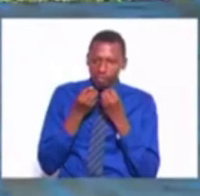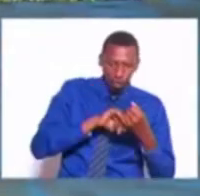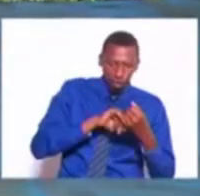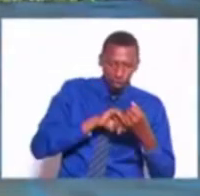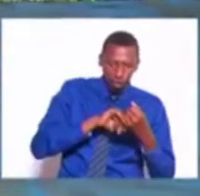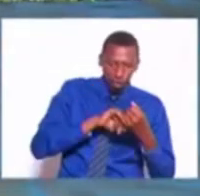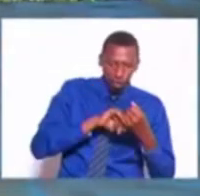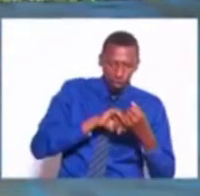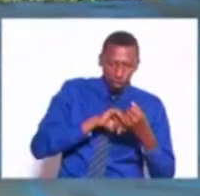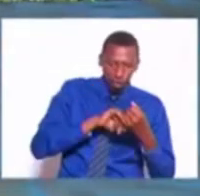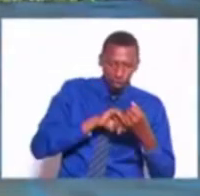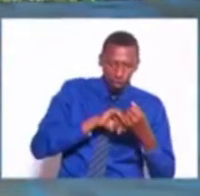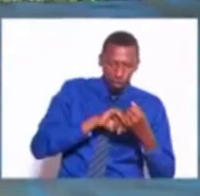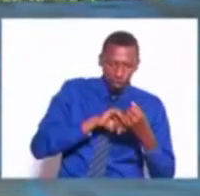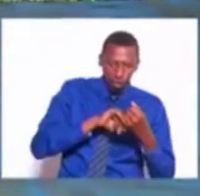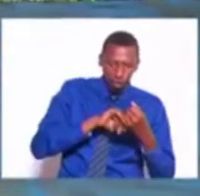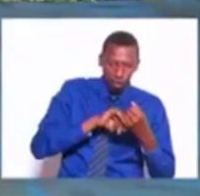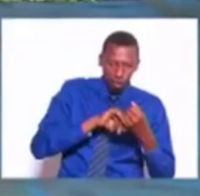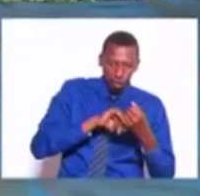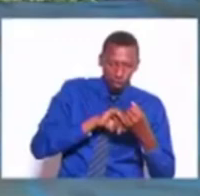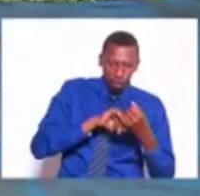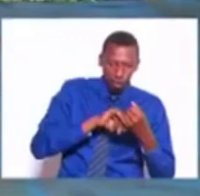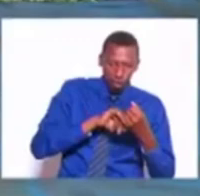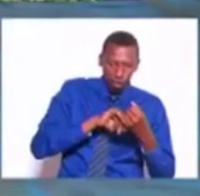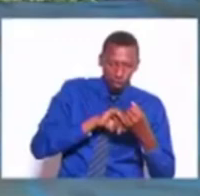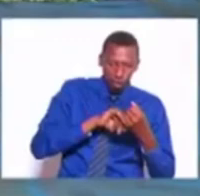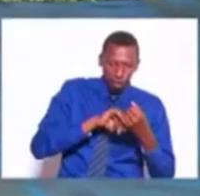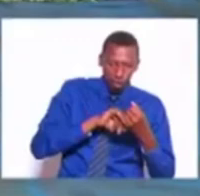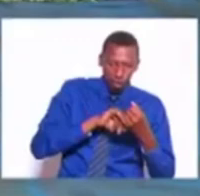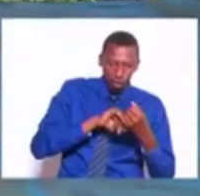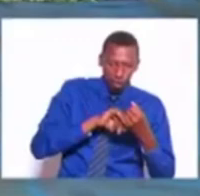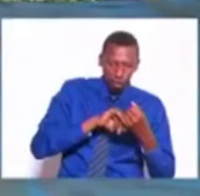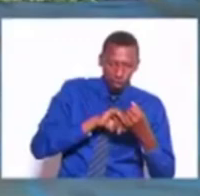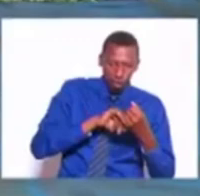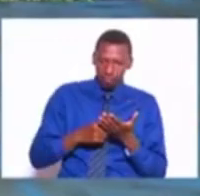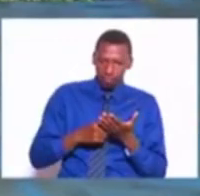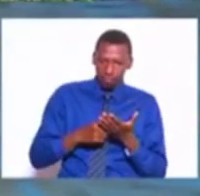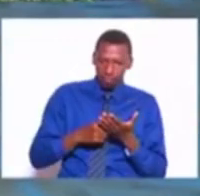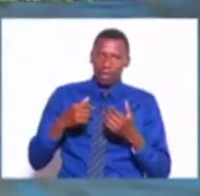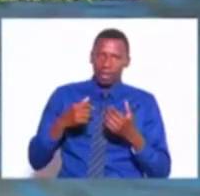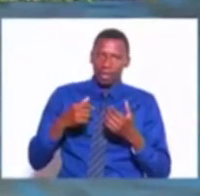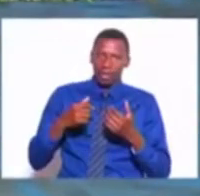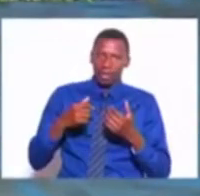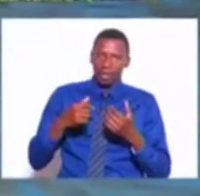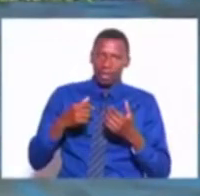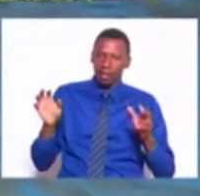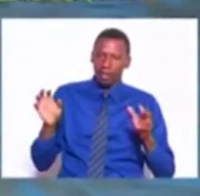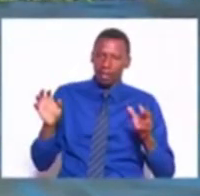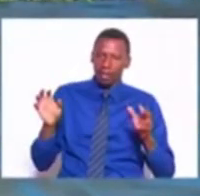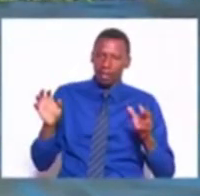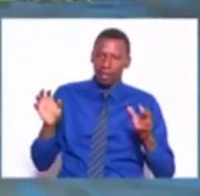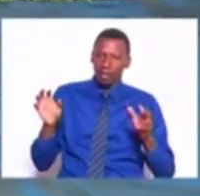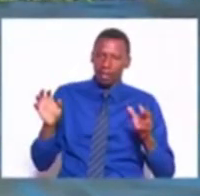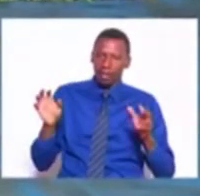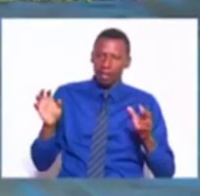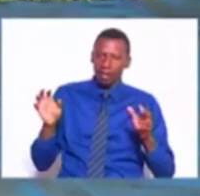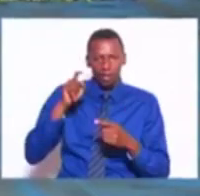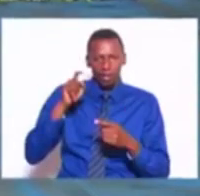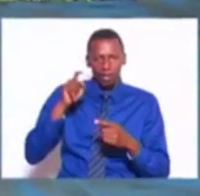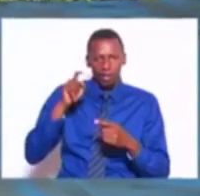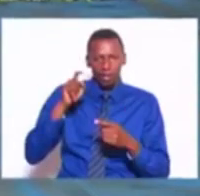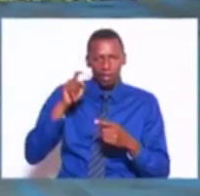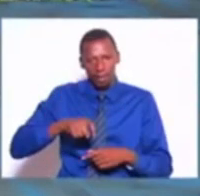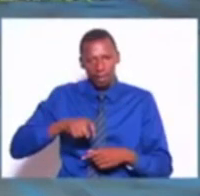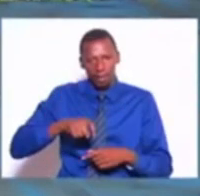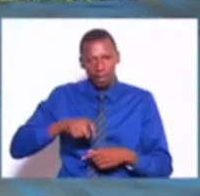to talk to us, and we are ready to reunite again. But I must admit, Pastor, I am